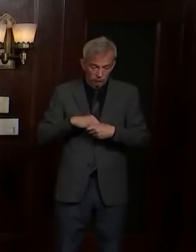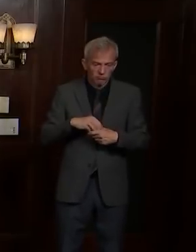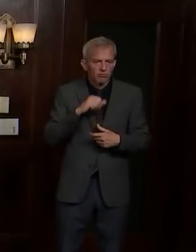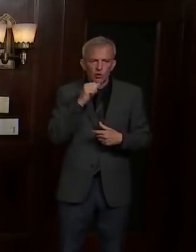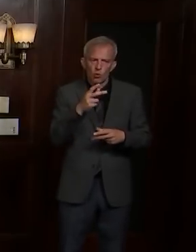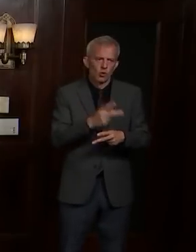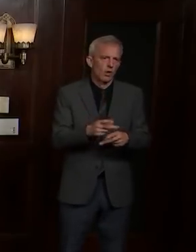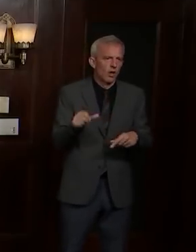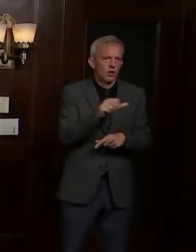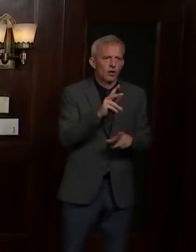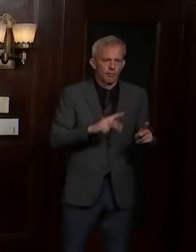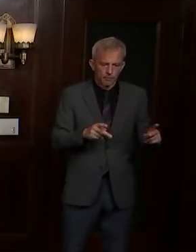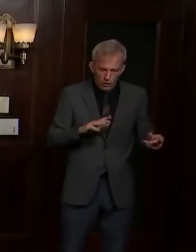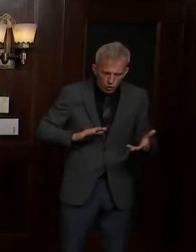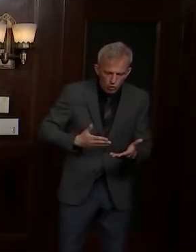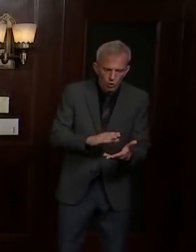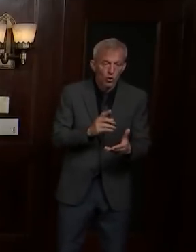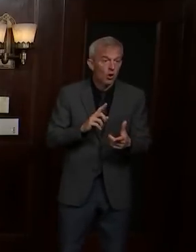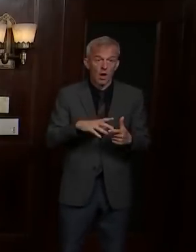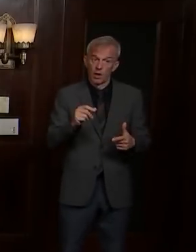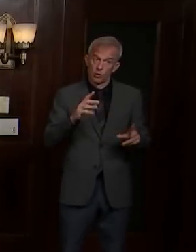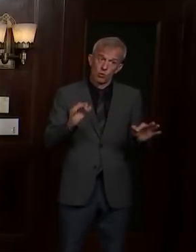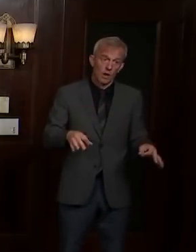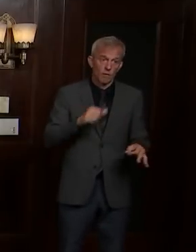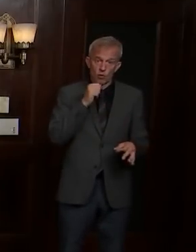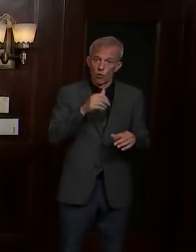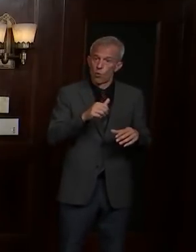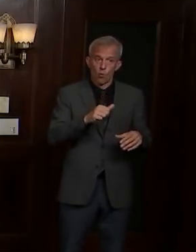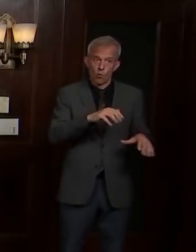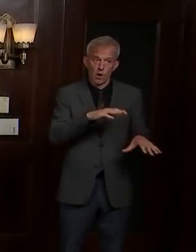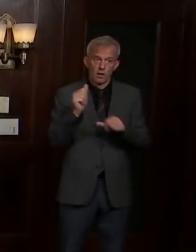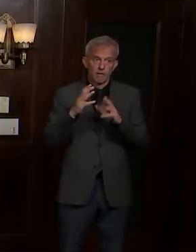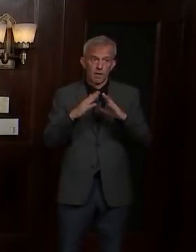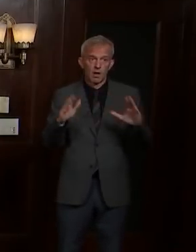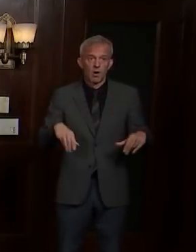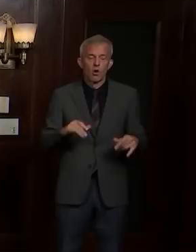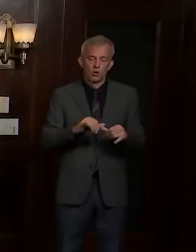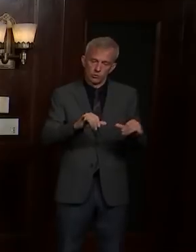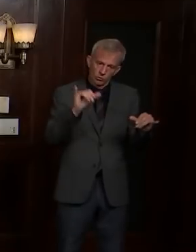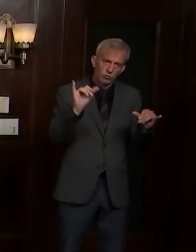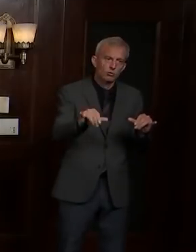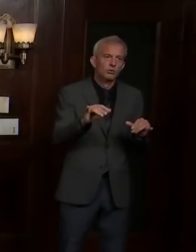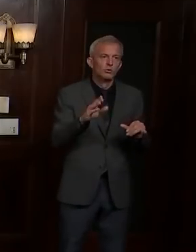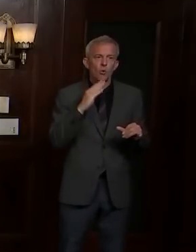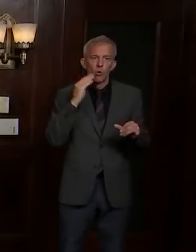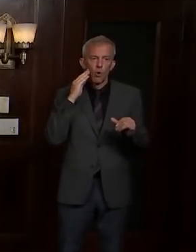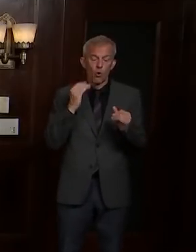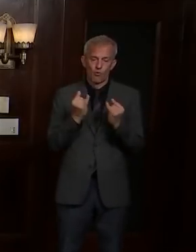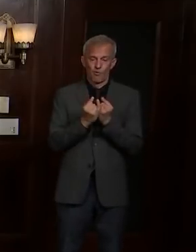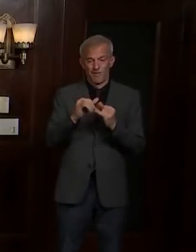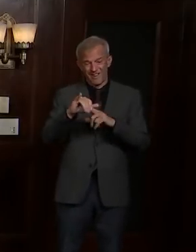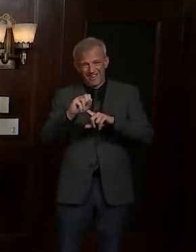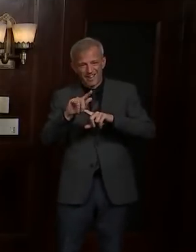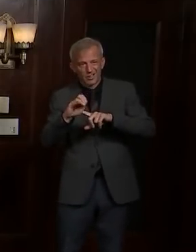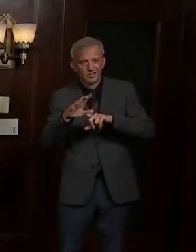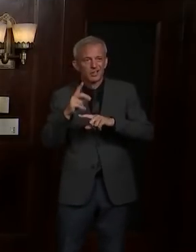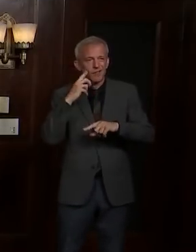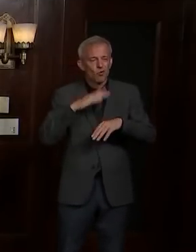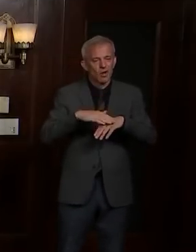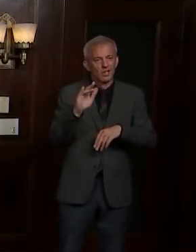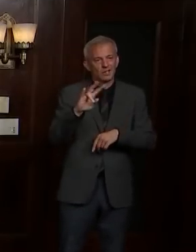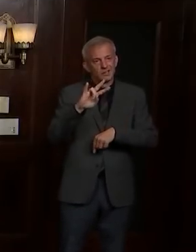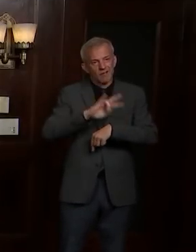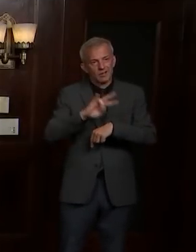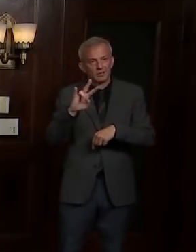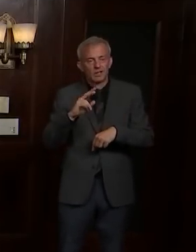and you're certainly not leaving the house. You do need to stay isolated for at least 7 days, and 3